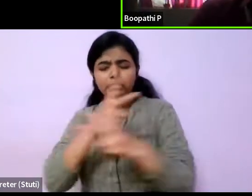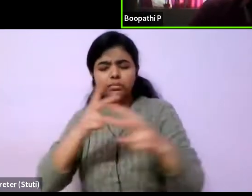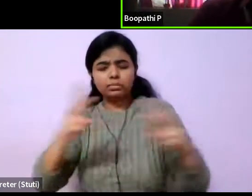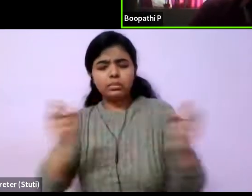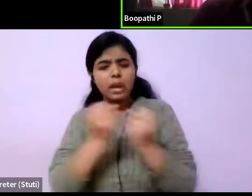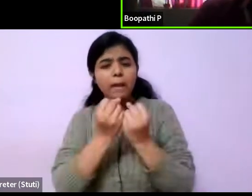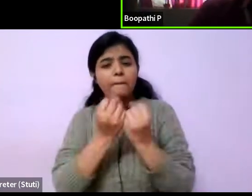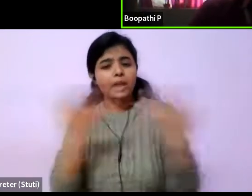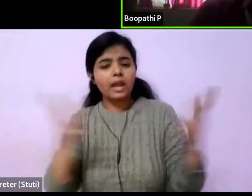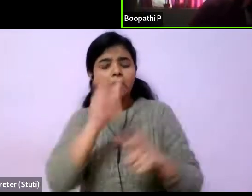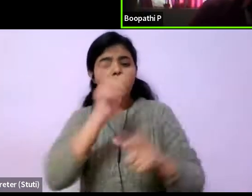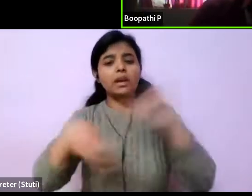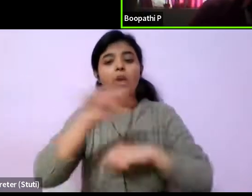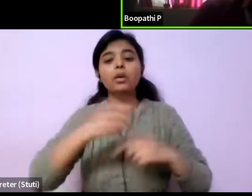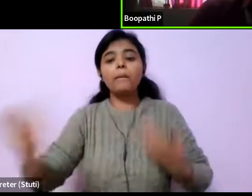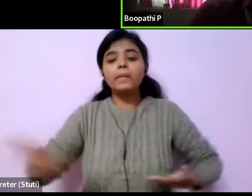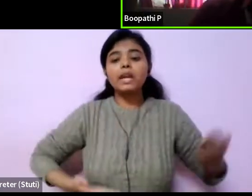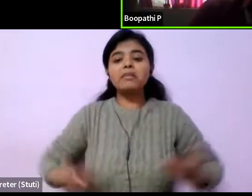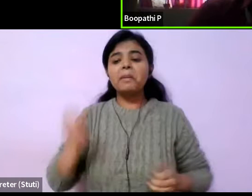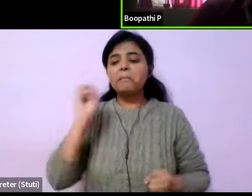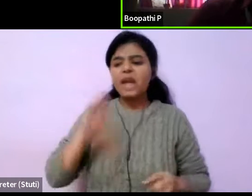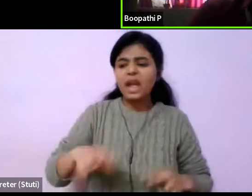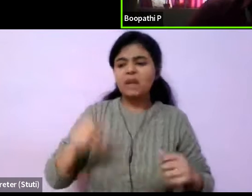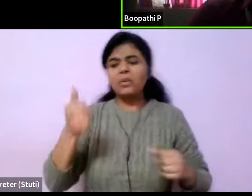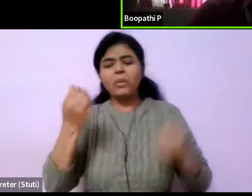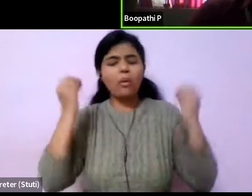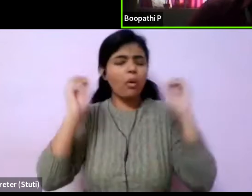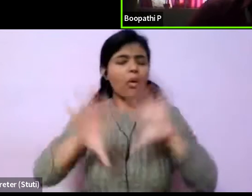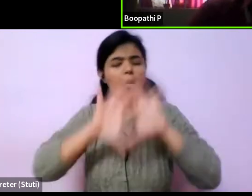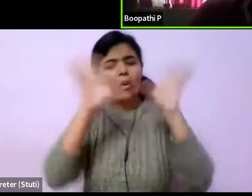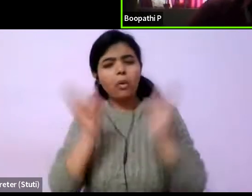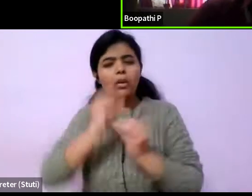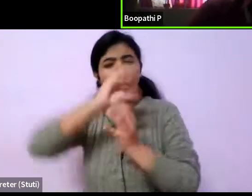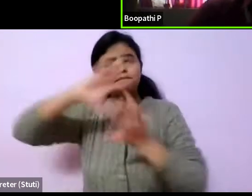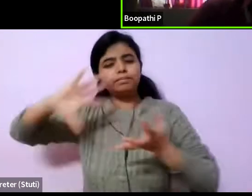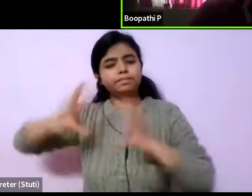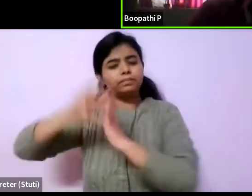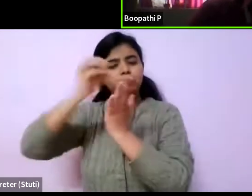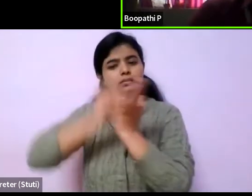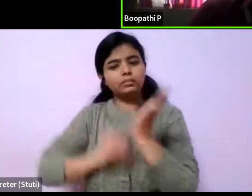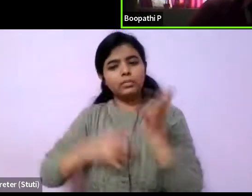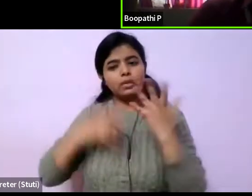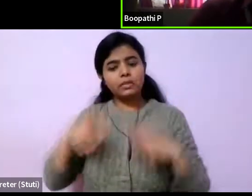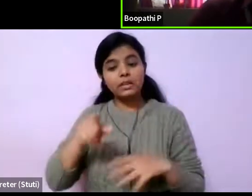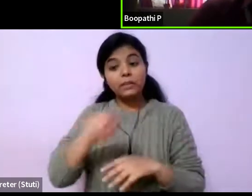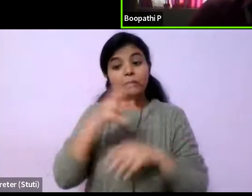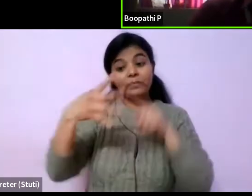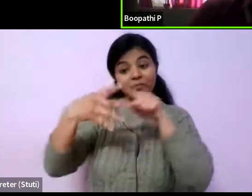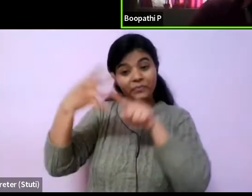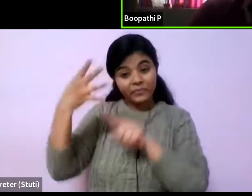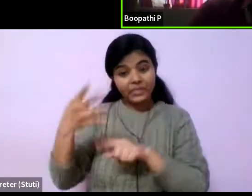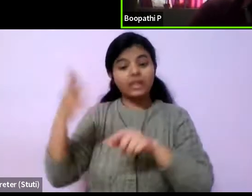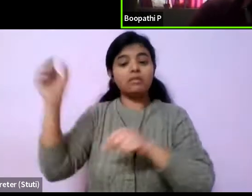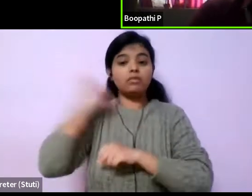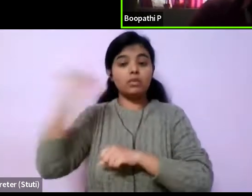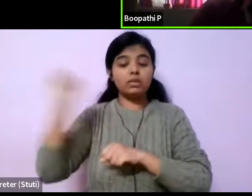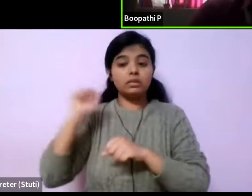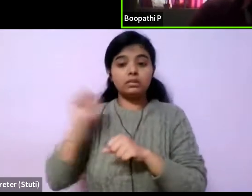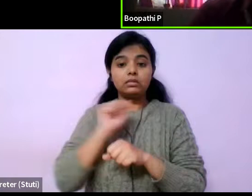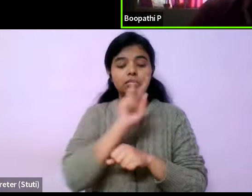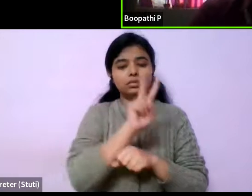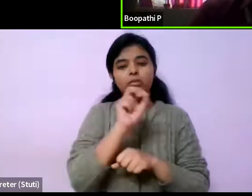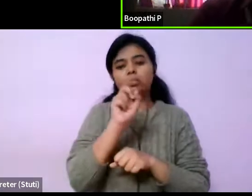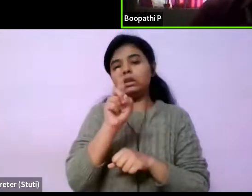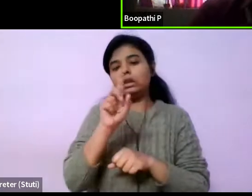So these these are the four important protests that happened in the post 2010